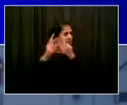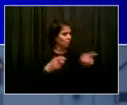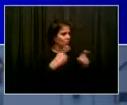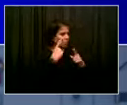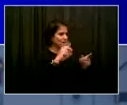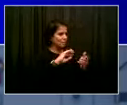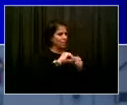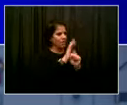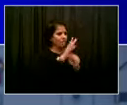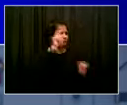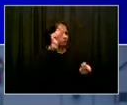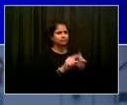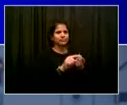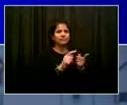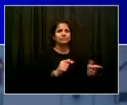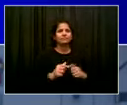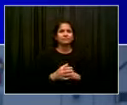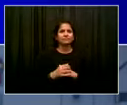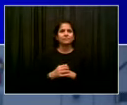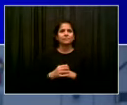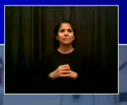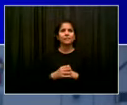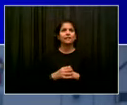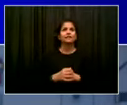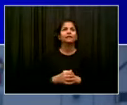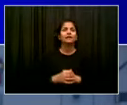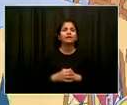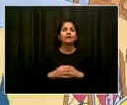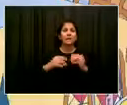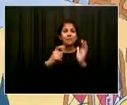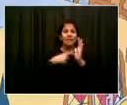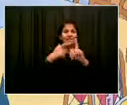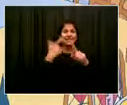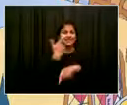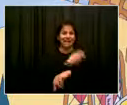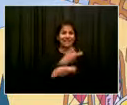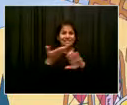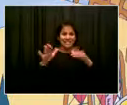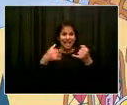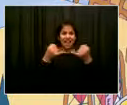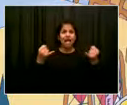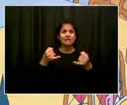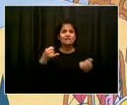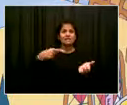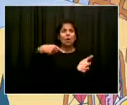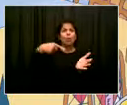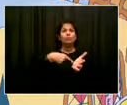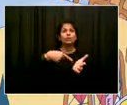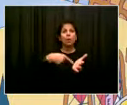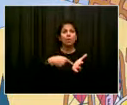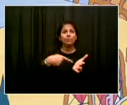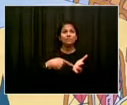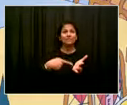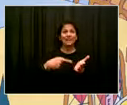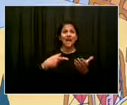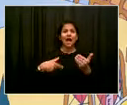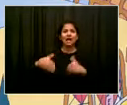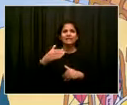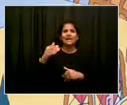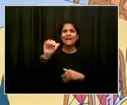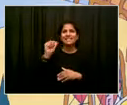there have been 10,000 more vaccinations. So the deadlines work, but even after the deadlines,